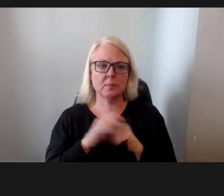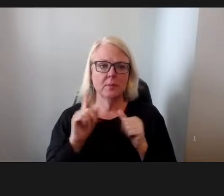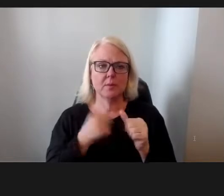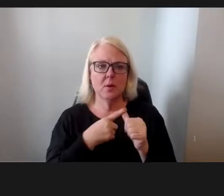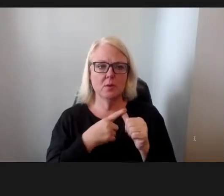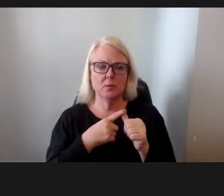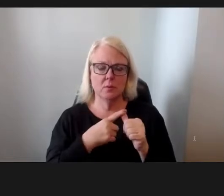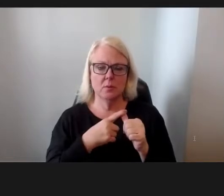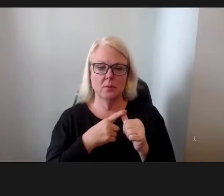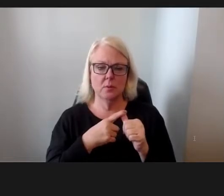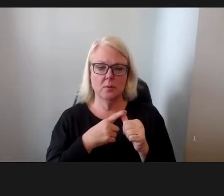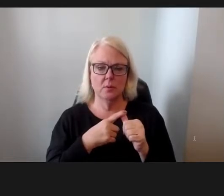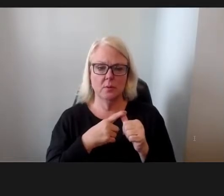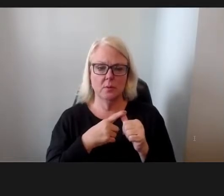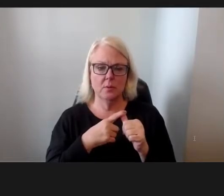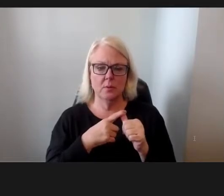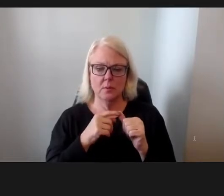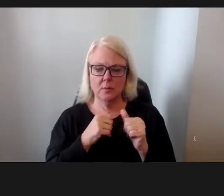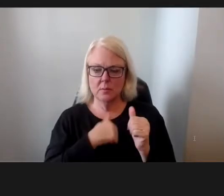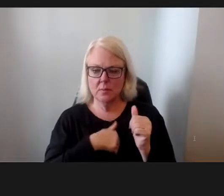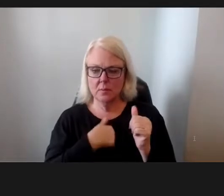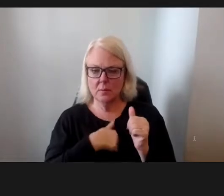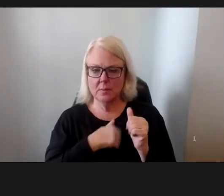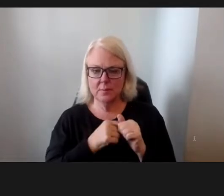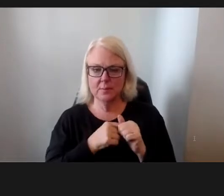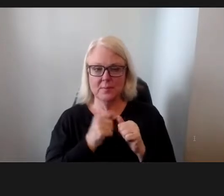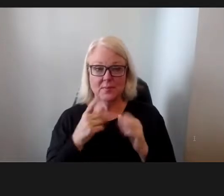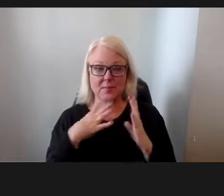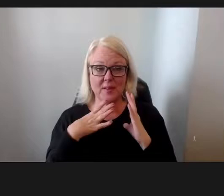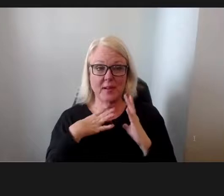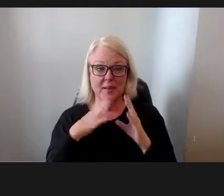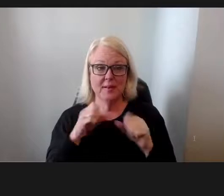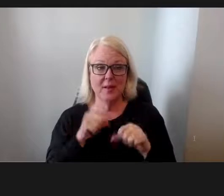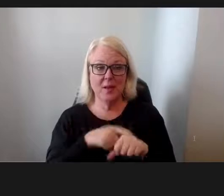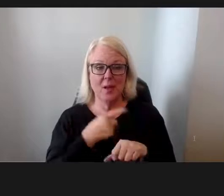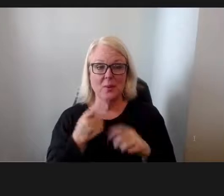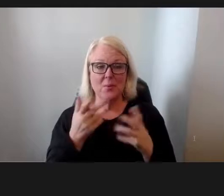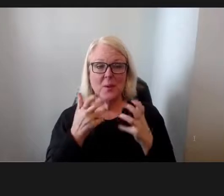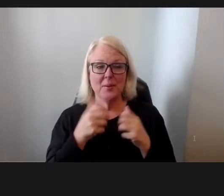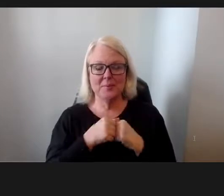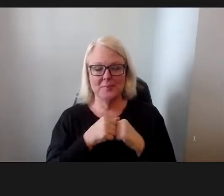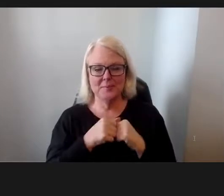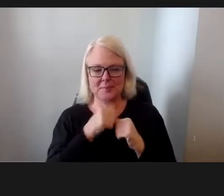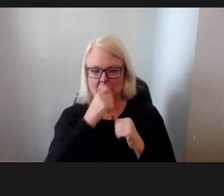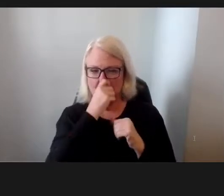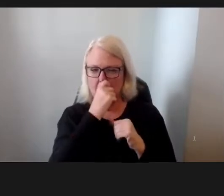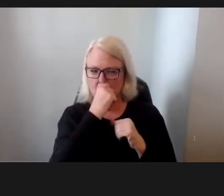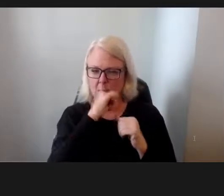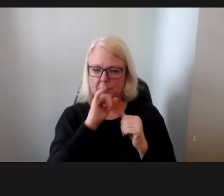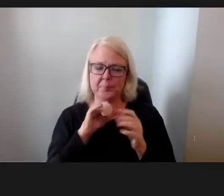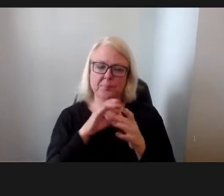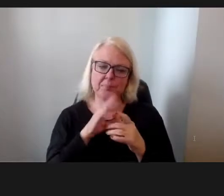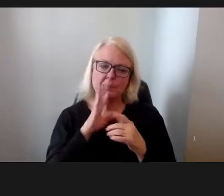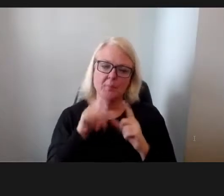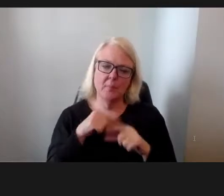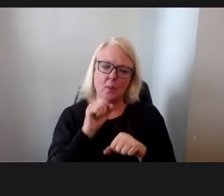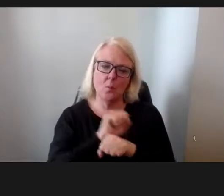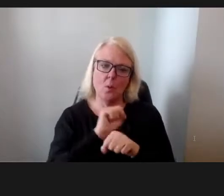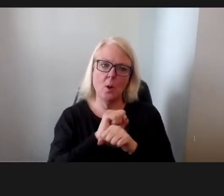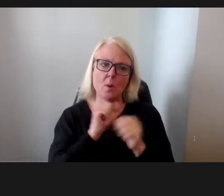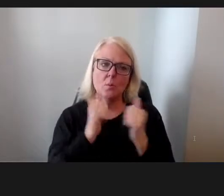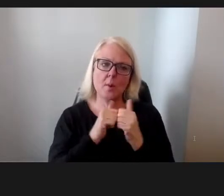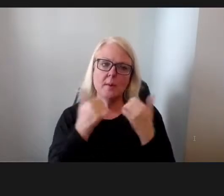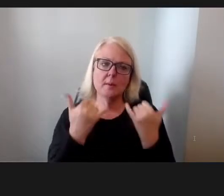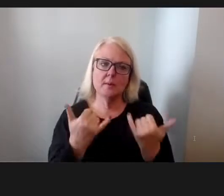First, fine. In terms of, sorry? You're fine. Take as long as you'd like. In terms of working within